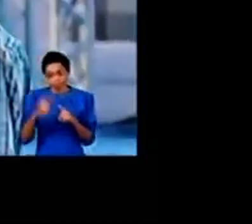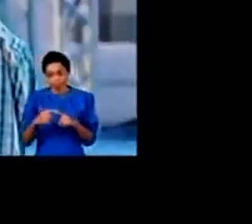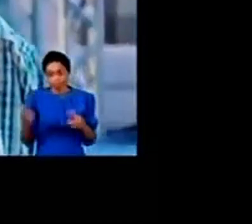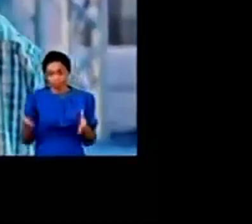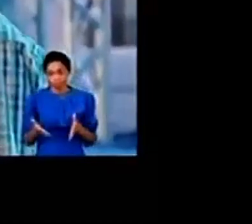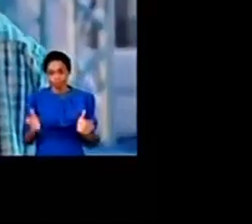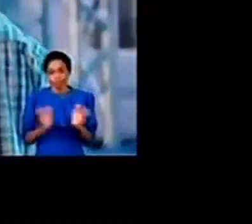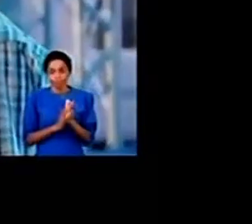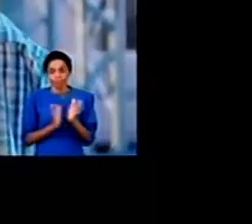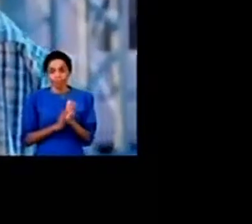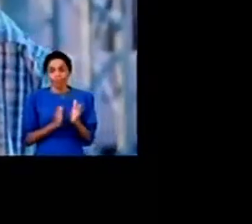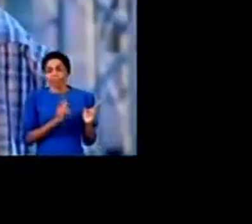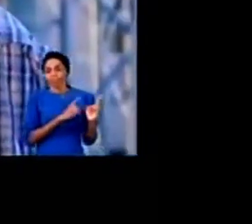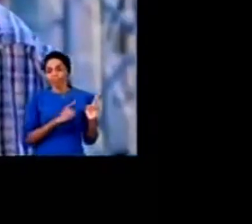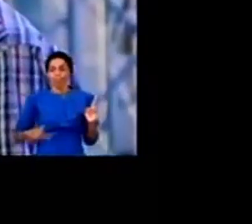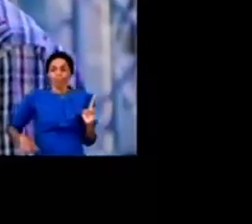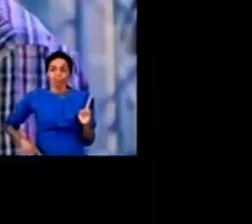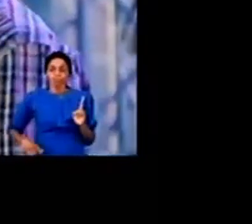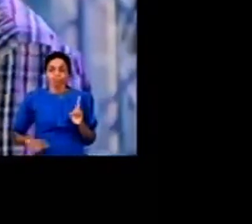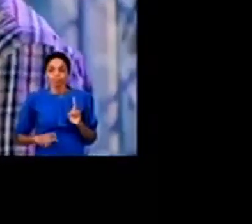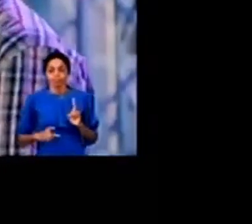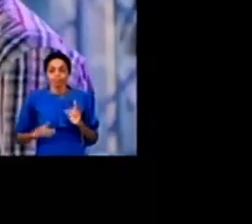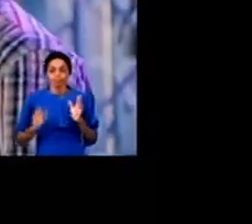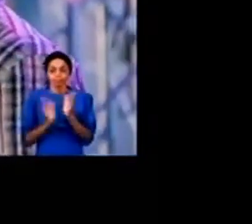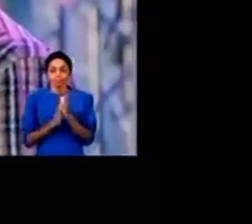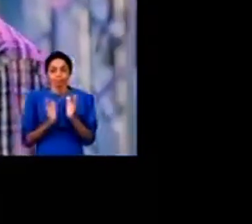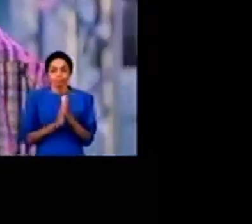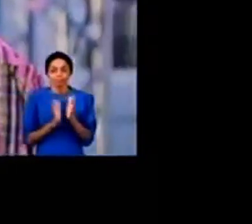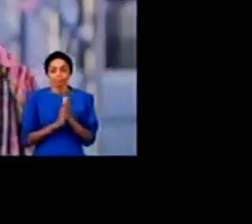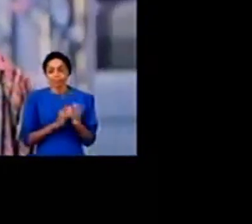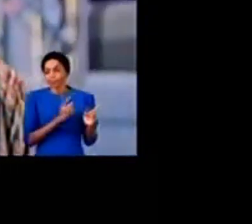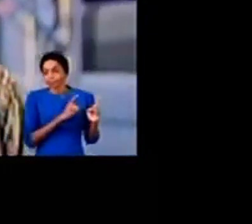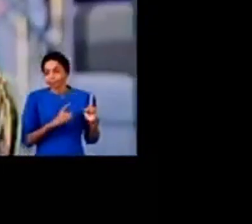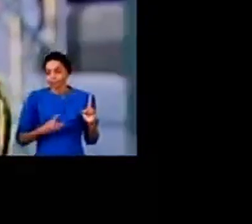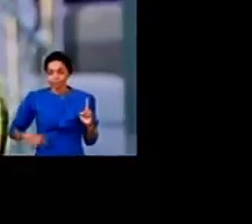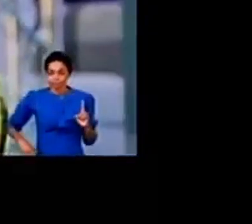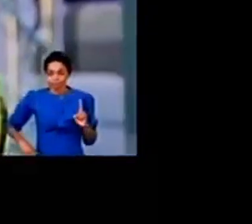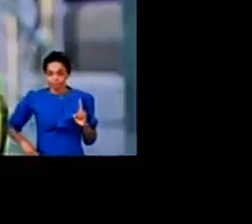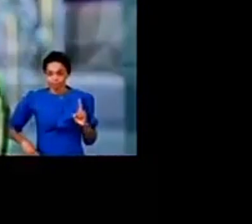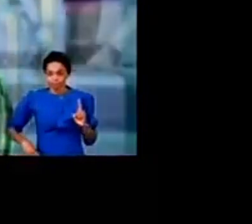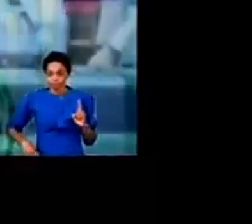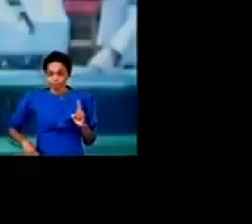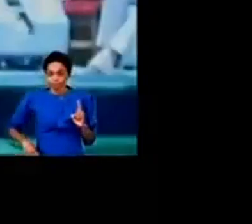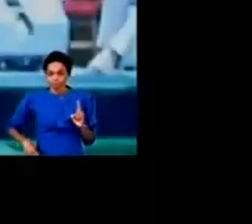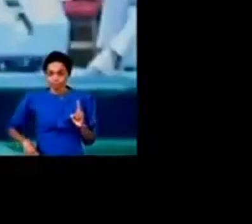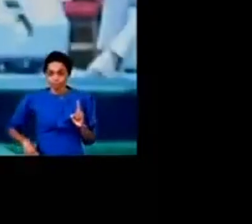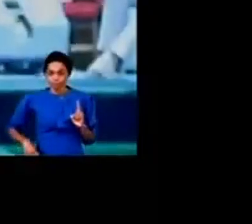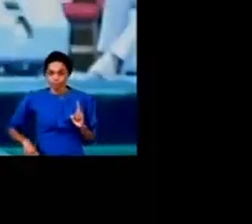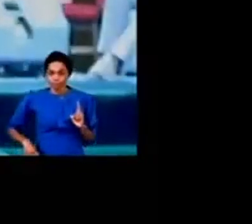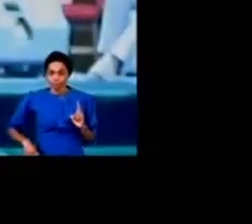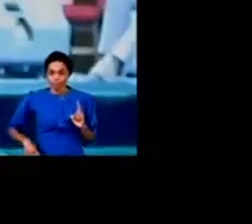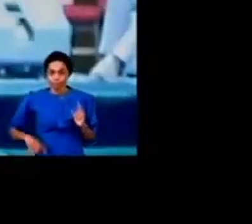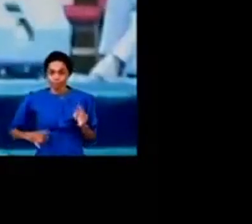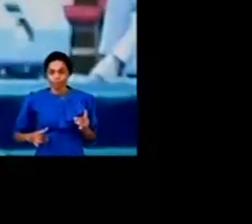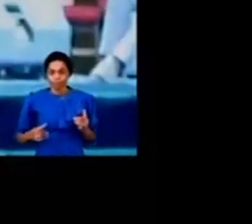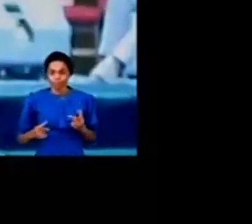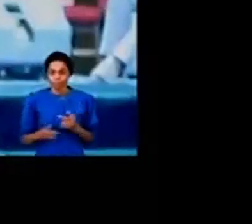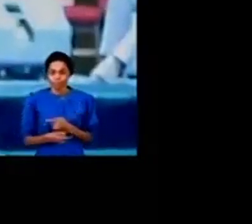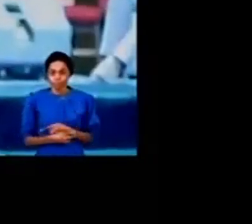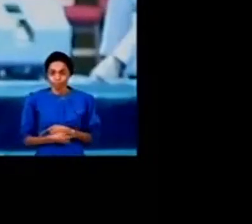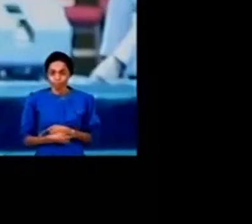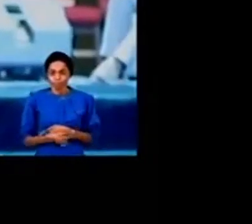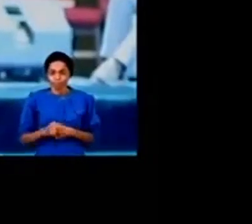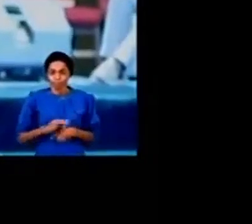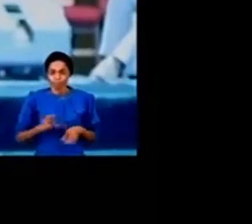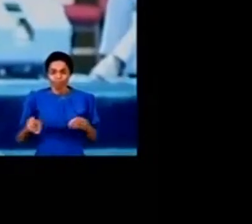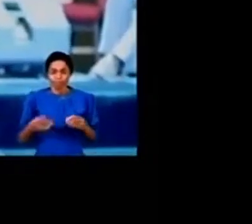Today I will give my testimony Isfanus D. The D, I will not go to end the D